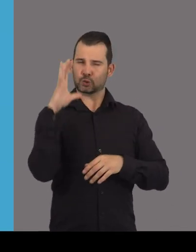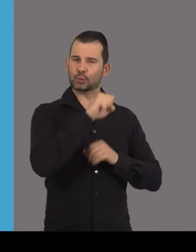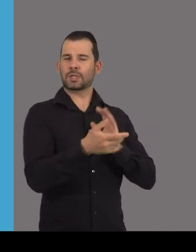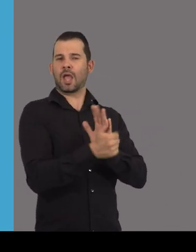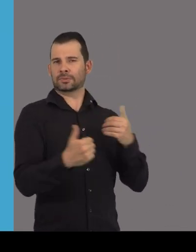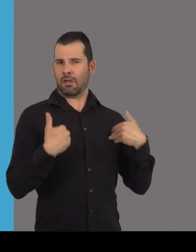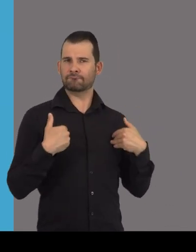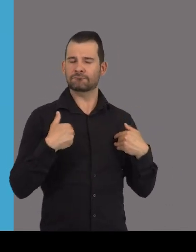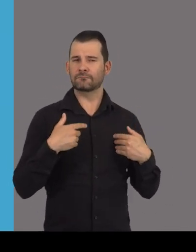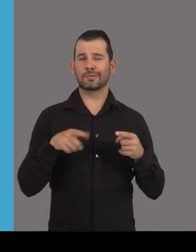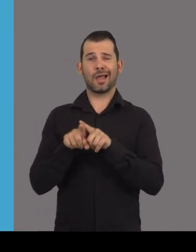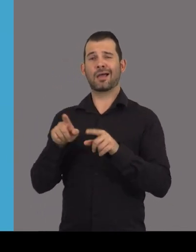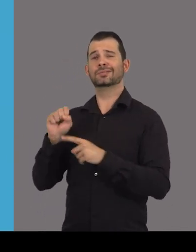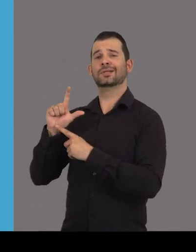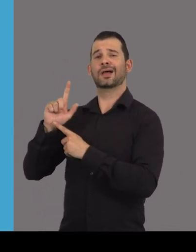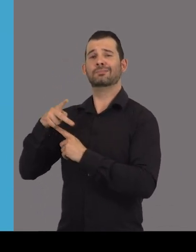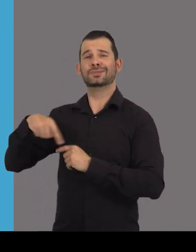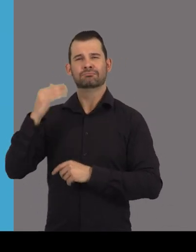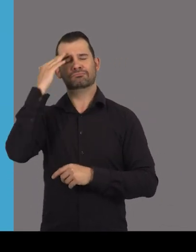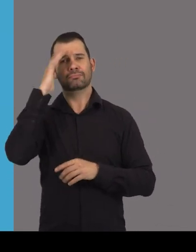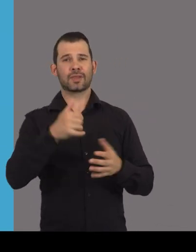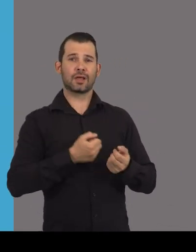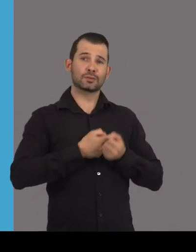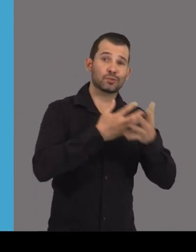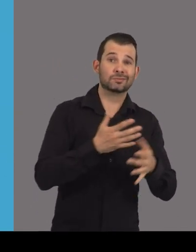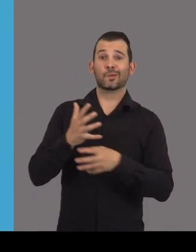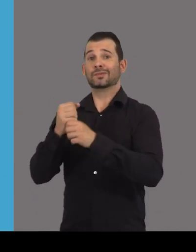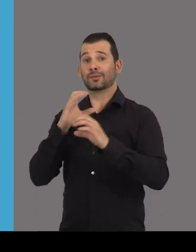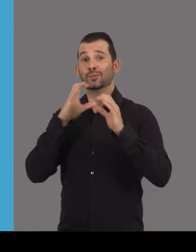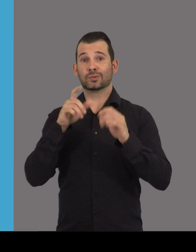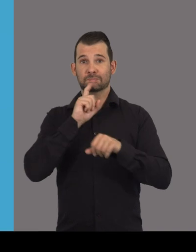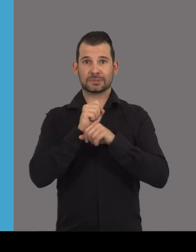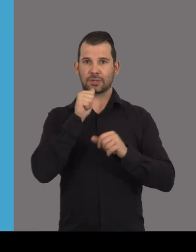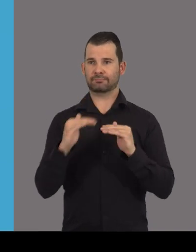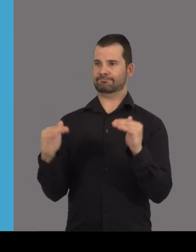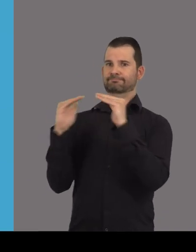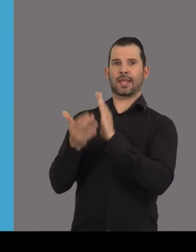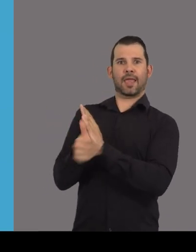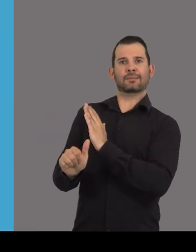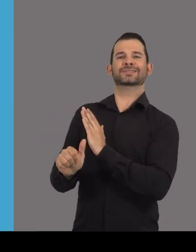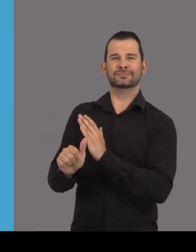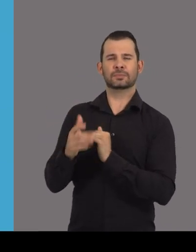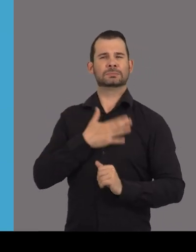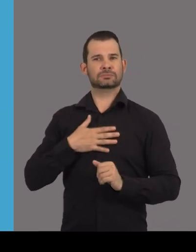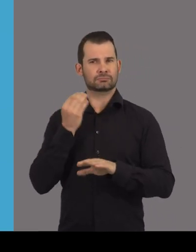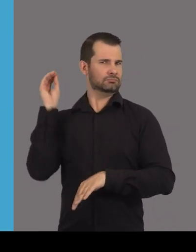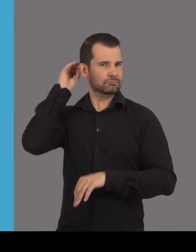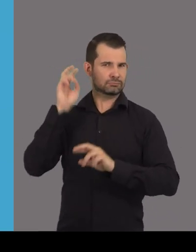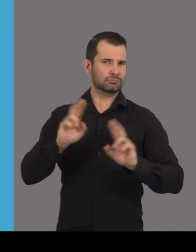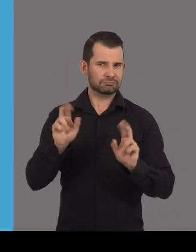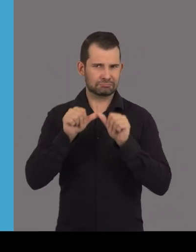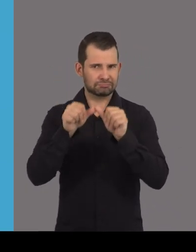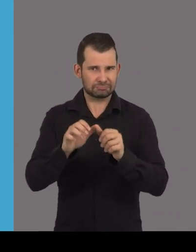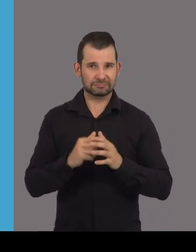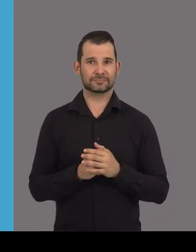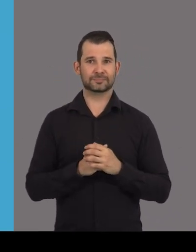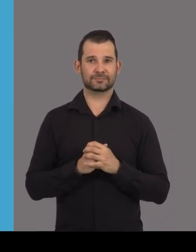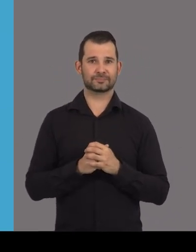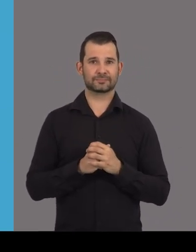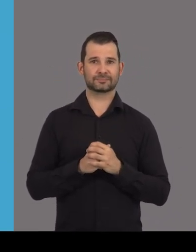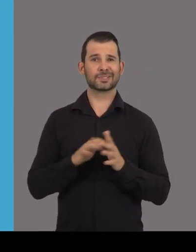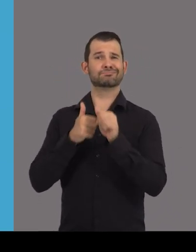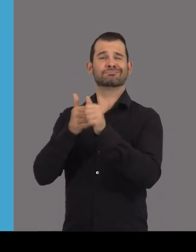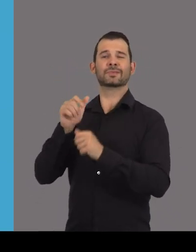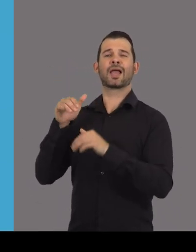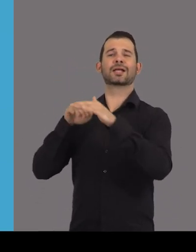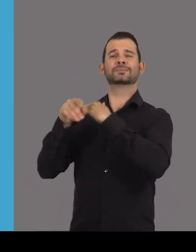we know that expressive and receptive communication abilities do not equate to competence, so please make sure to keep this in mind. As per the Accessibility for Ontarians